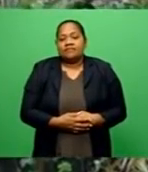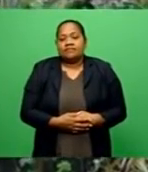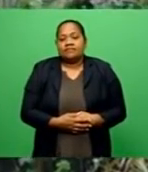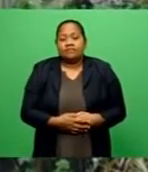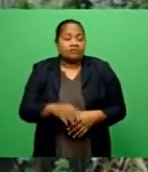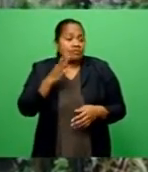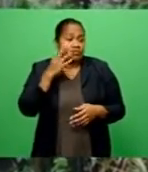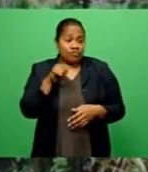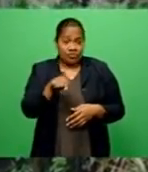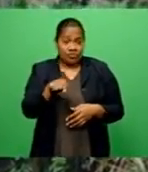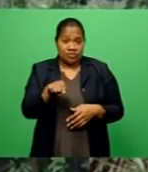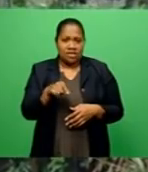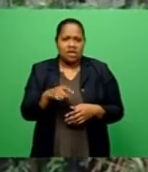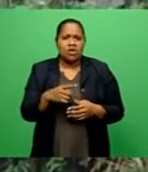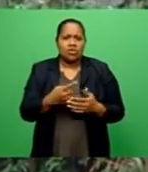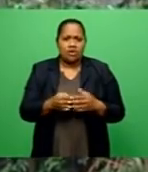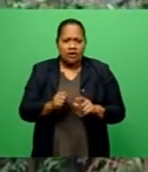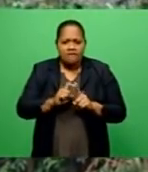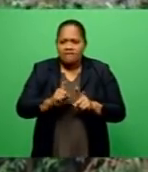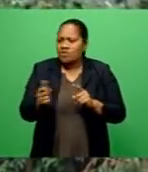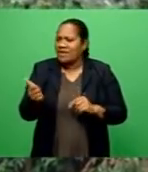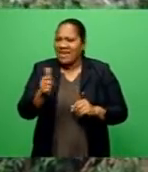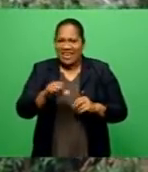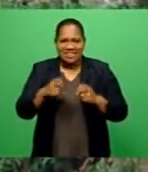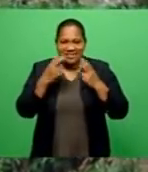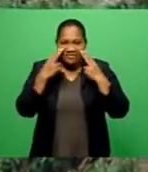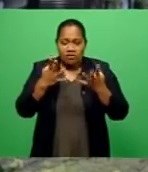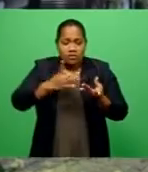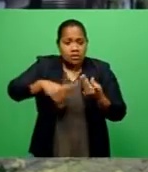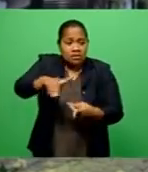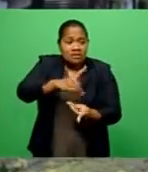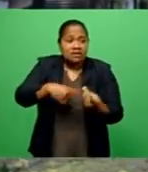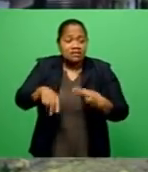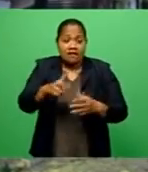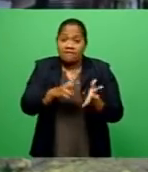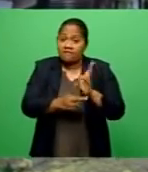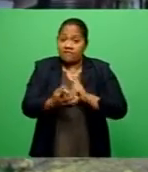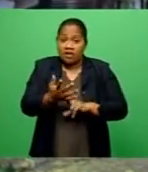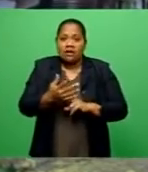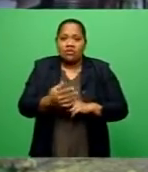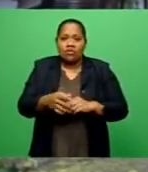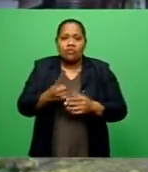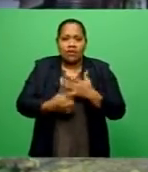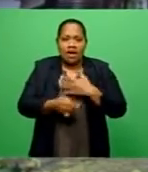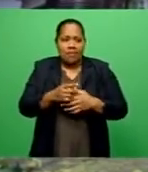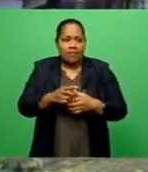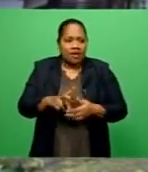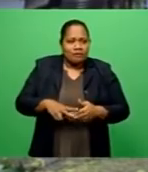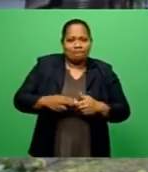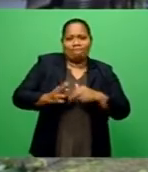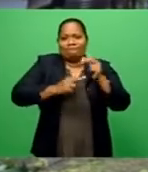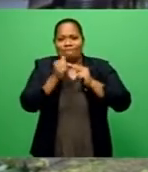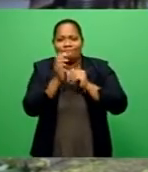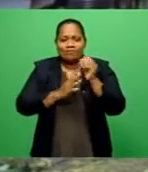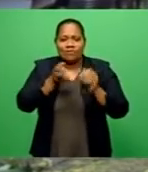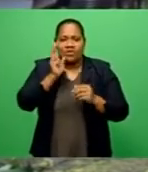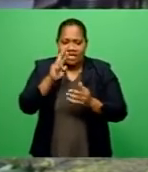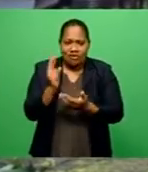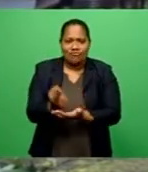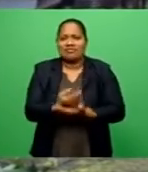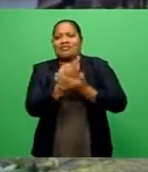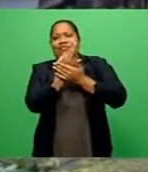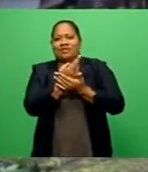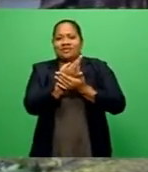Wanisi stressed that following any natural disasters, the villagers react quickly to rebuild and rehabilitate, which has strengthened